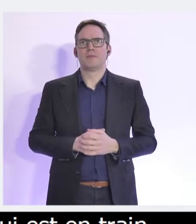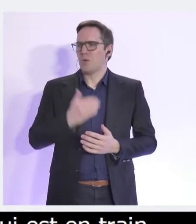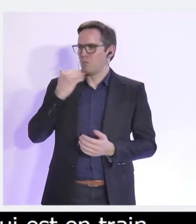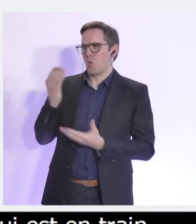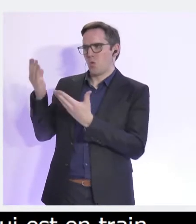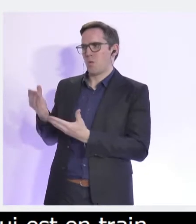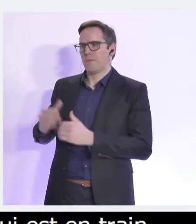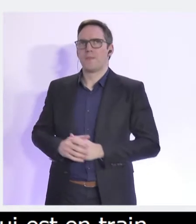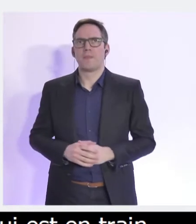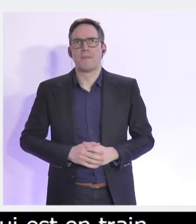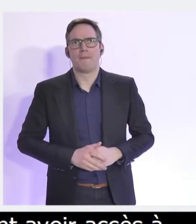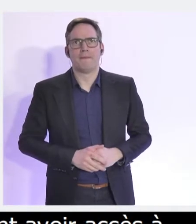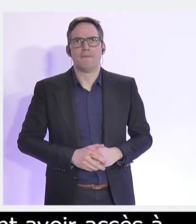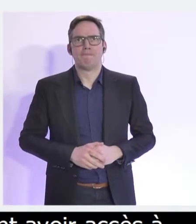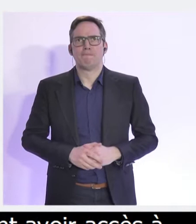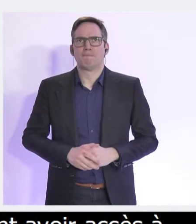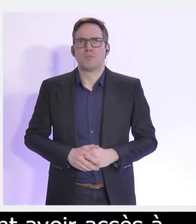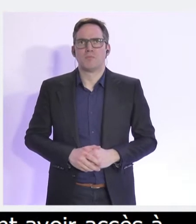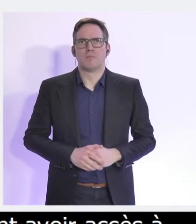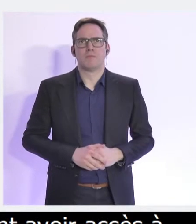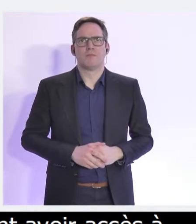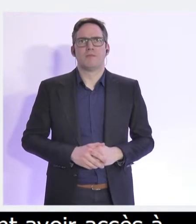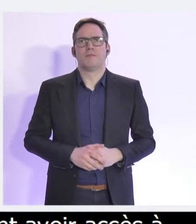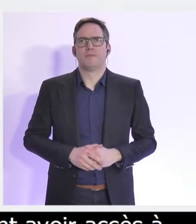that. This is